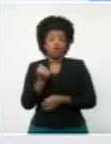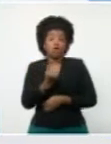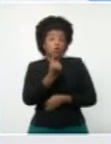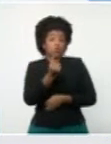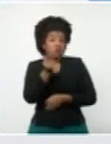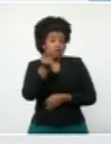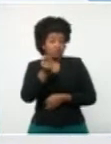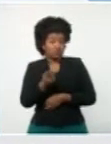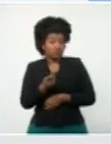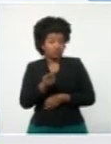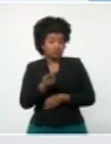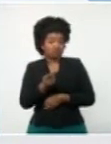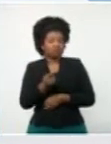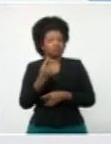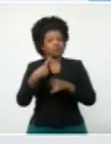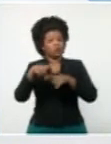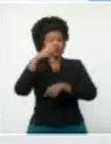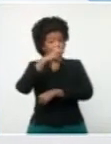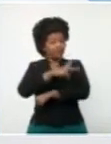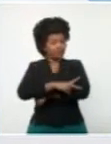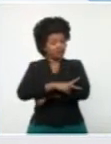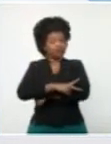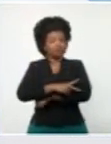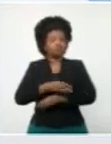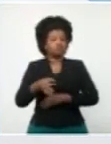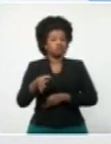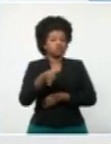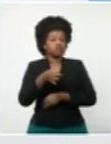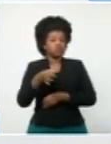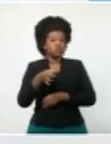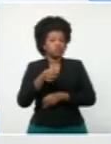80% of the cases, 4 of the 5 cases are from Havana,